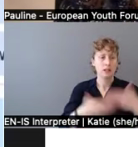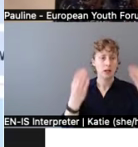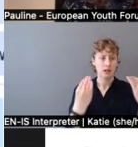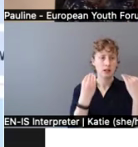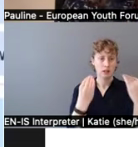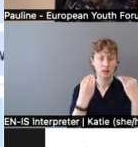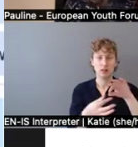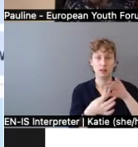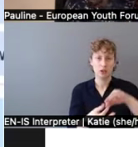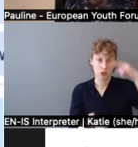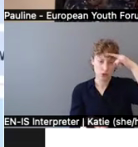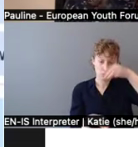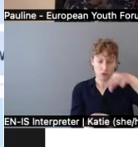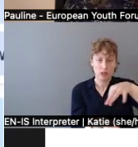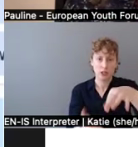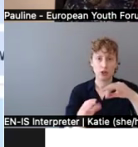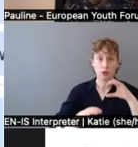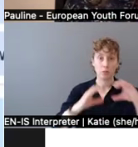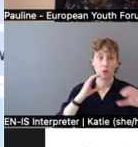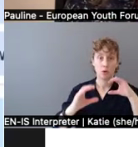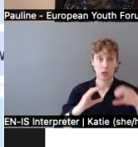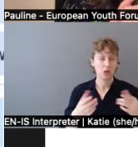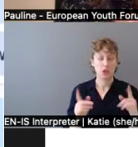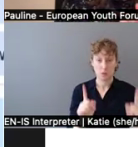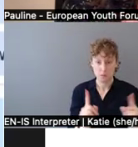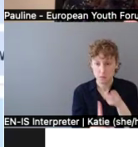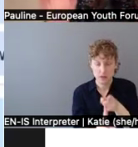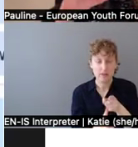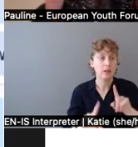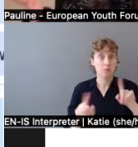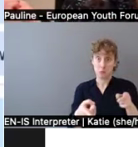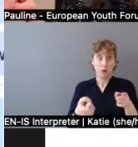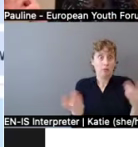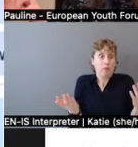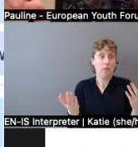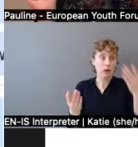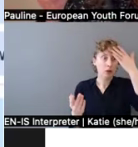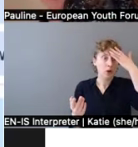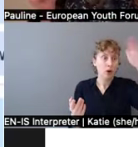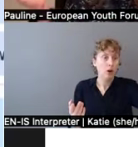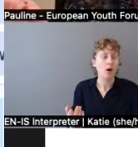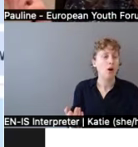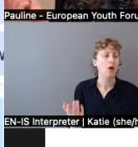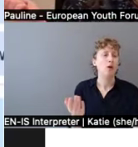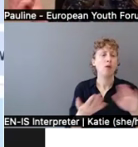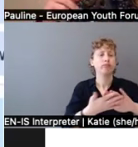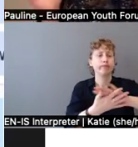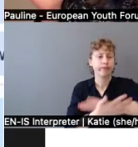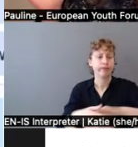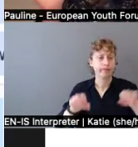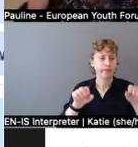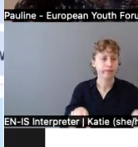yet, you can also just divide this budget between the 3 organizations and put name of the organization, capacity building